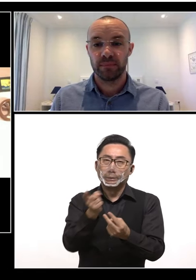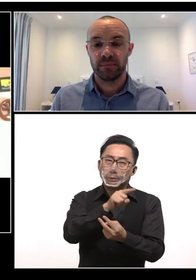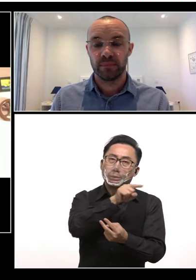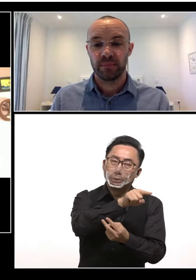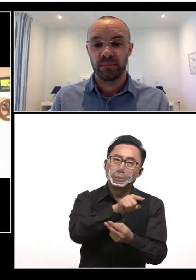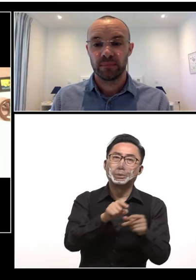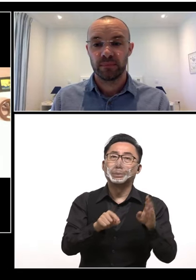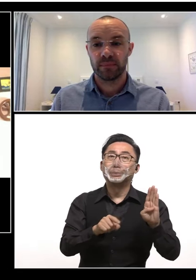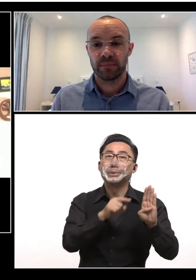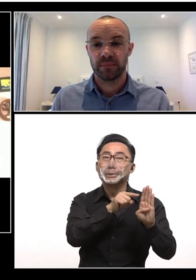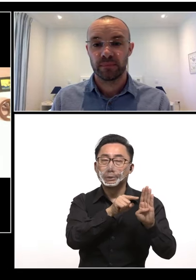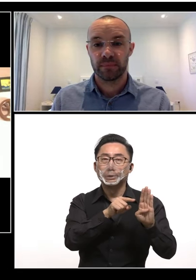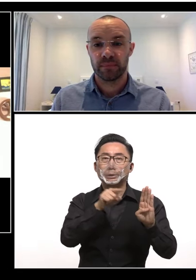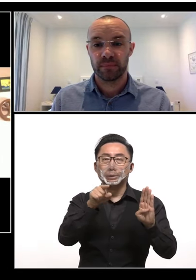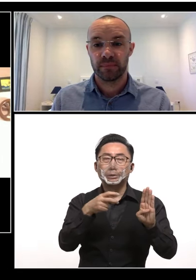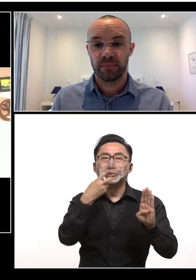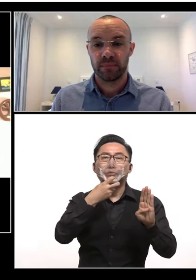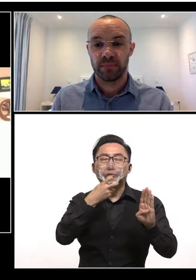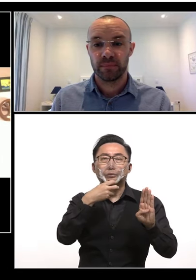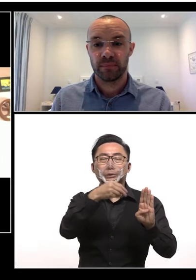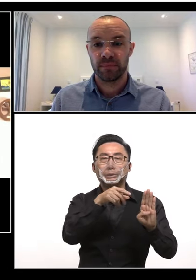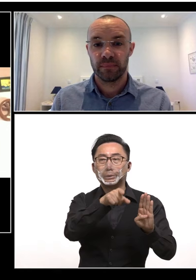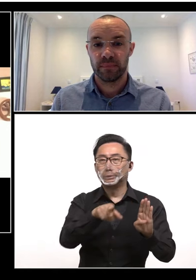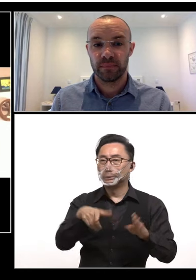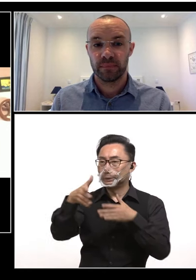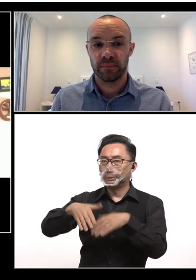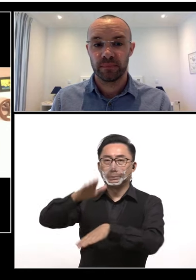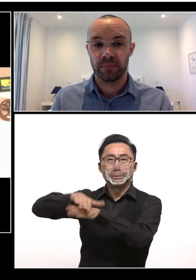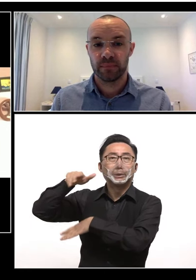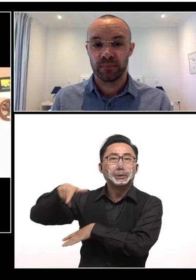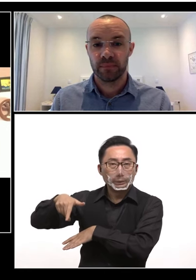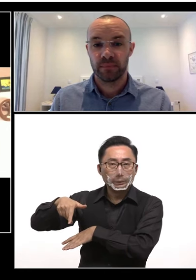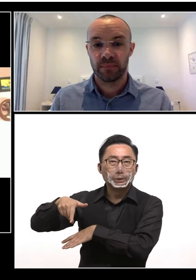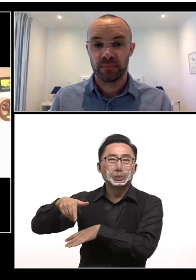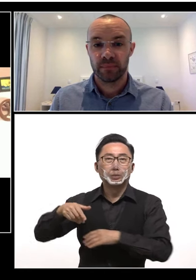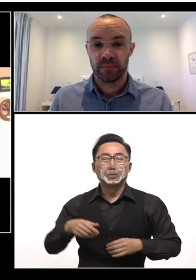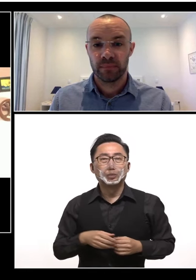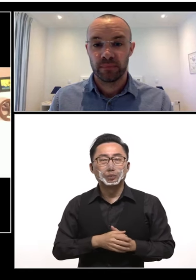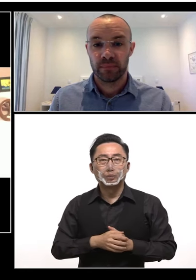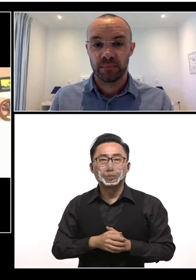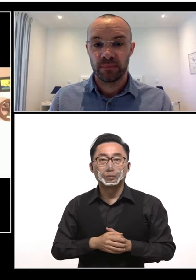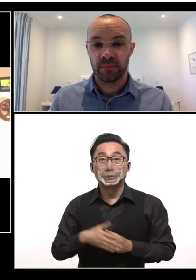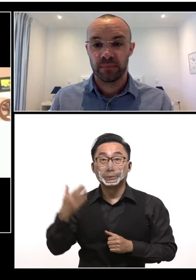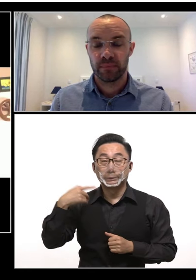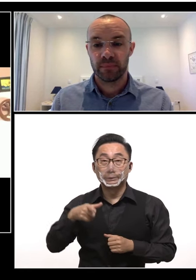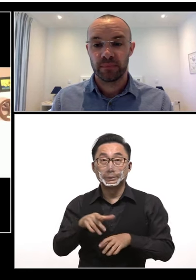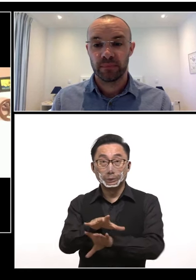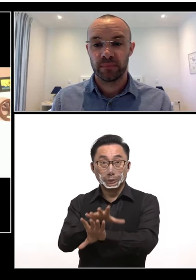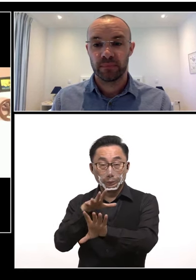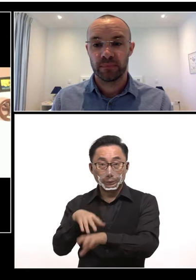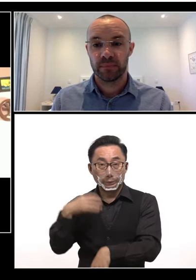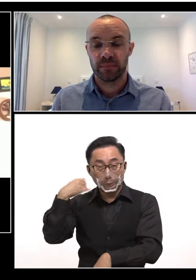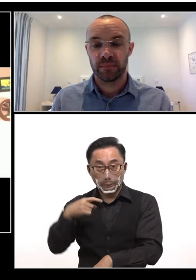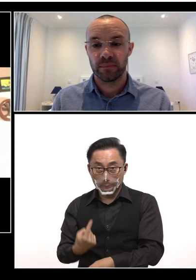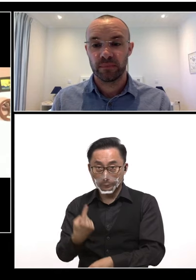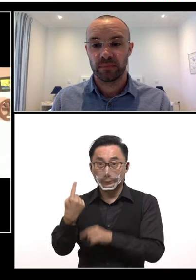congress, and it was attended by hearing people. There was only one deaf person, one 1111. This is an international conference. One